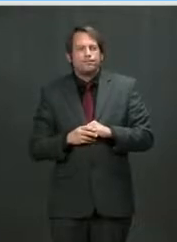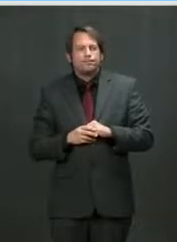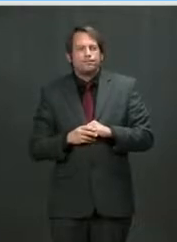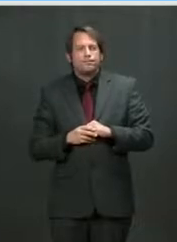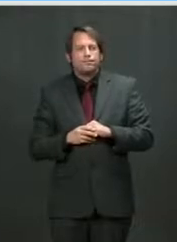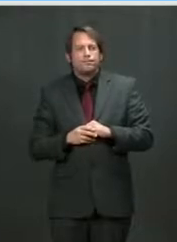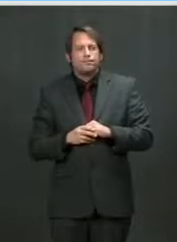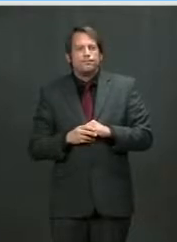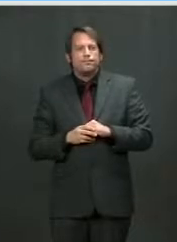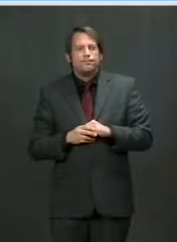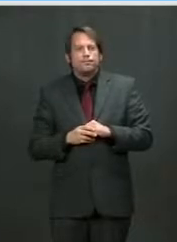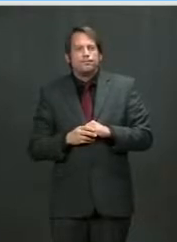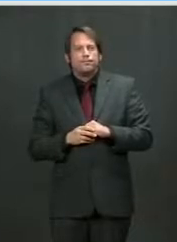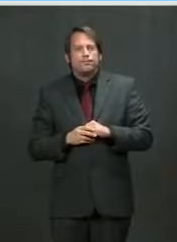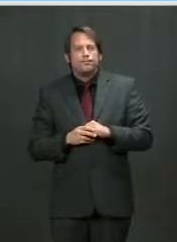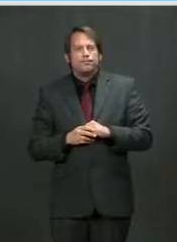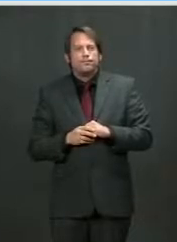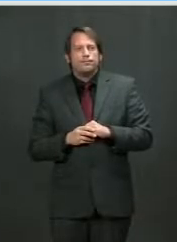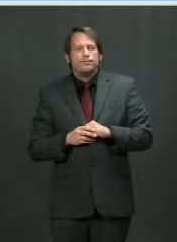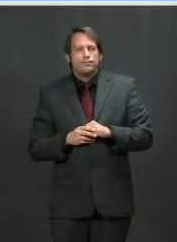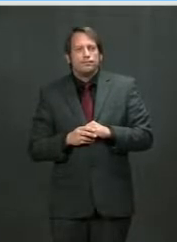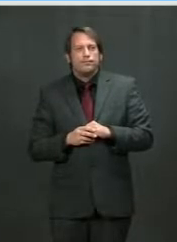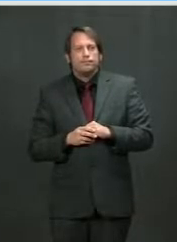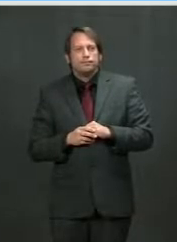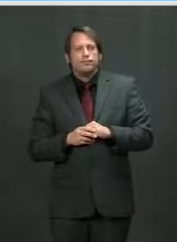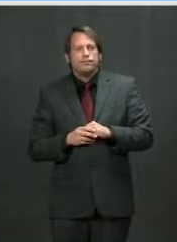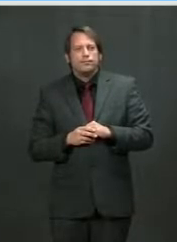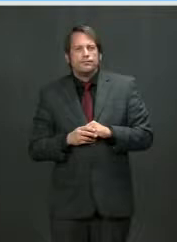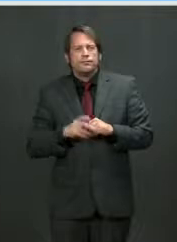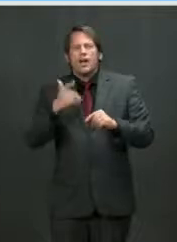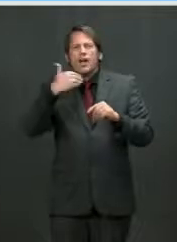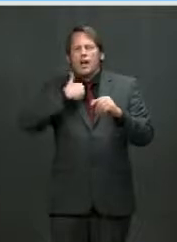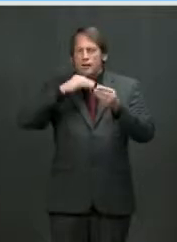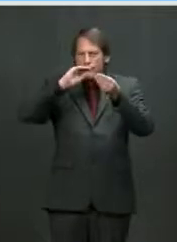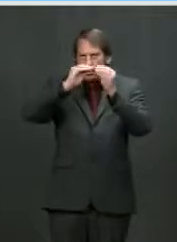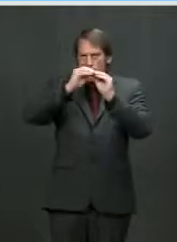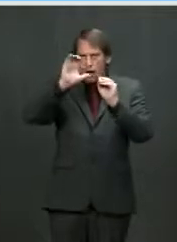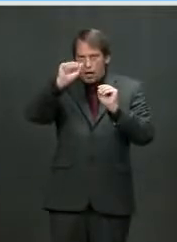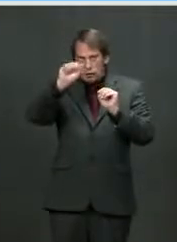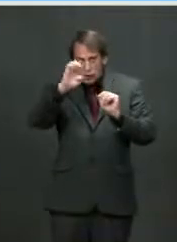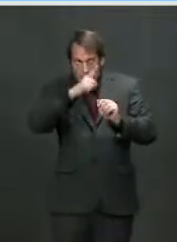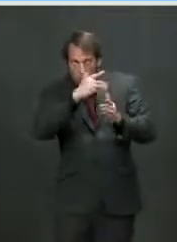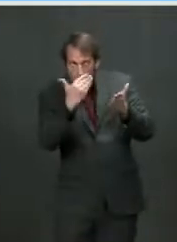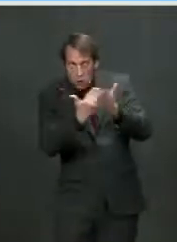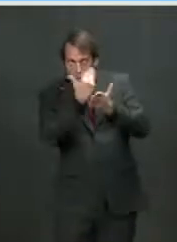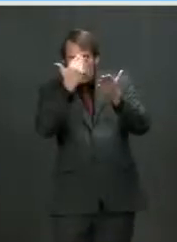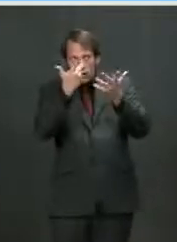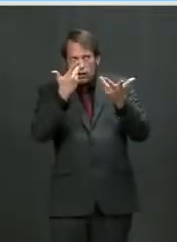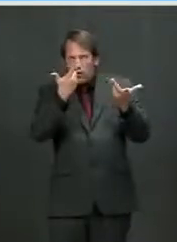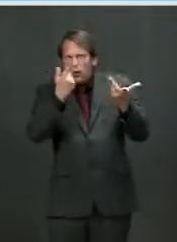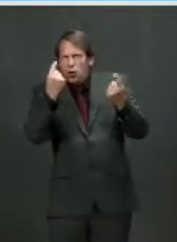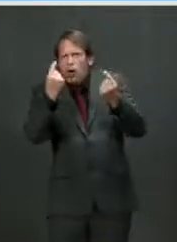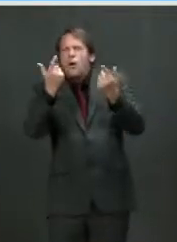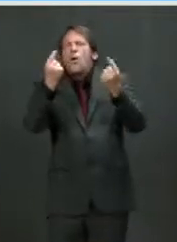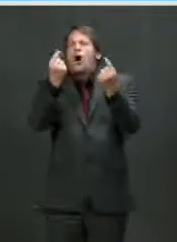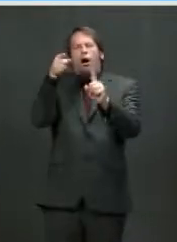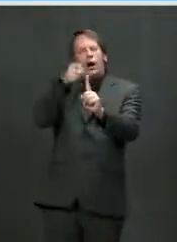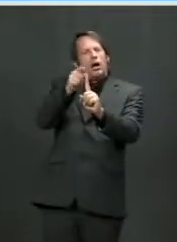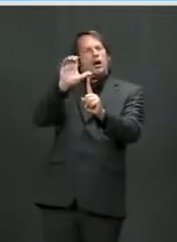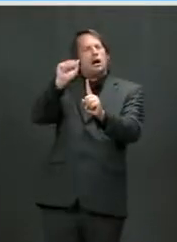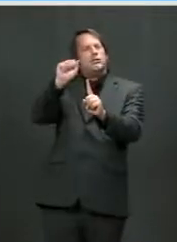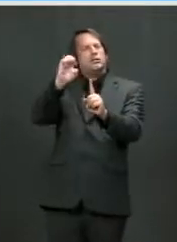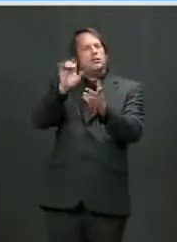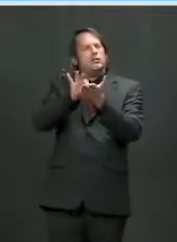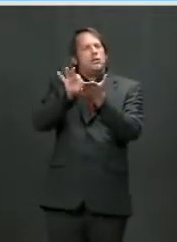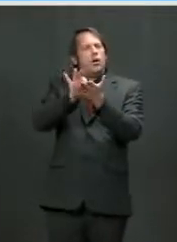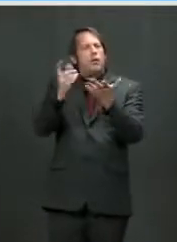don't we start with Dr. Walensky, and if you would like to add something, Dr. Fauci, you can add after that. Thank you for that question. You know, I